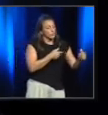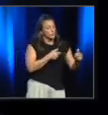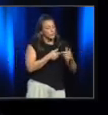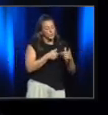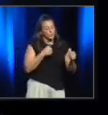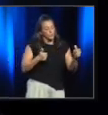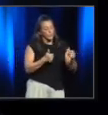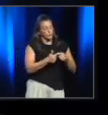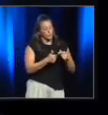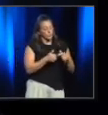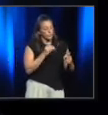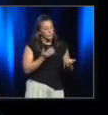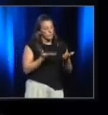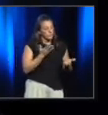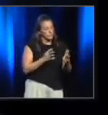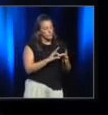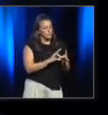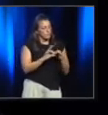ecological similarities to.